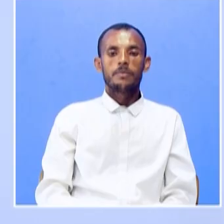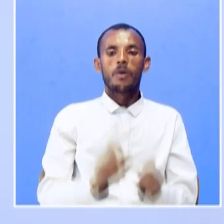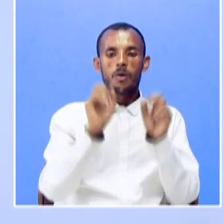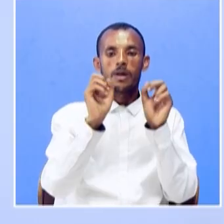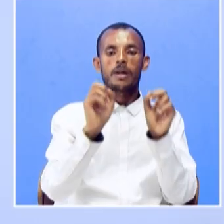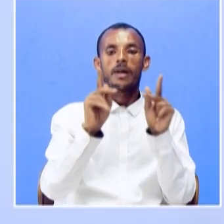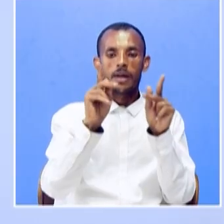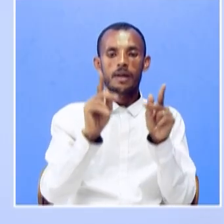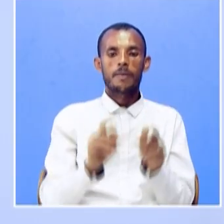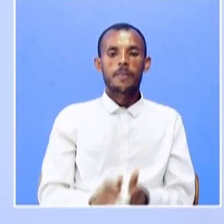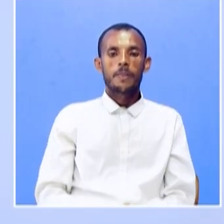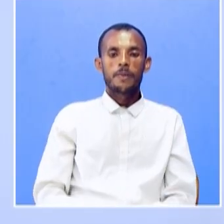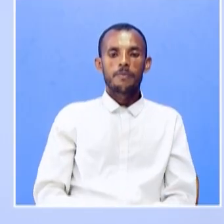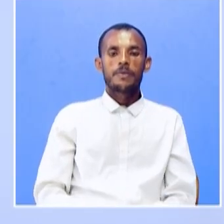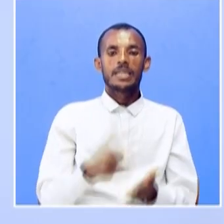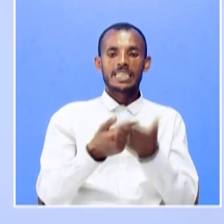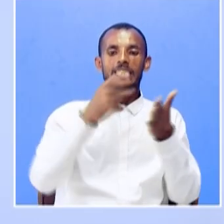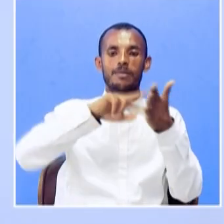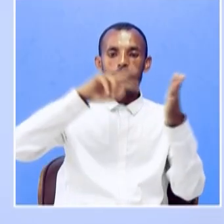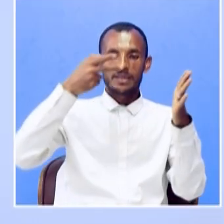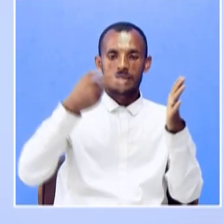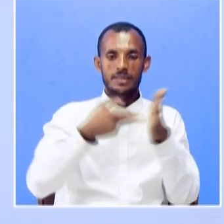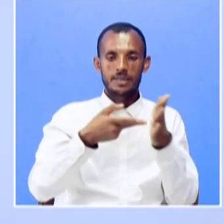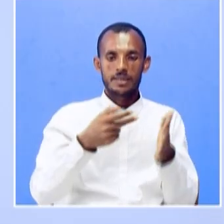Okay. This means